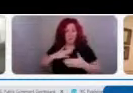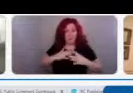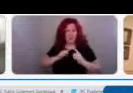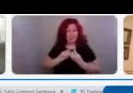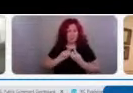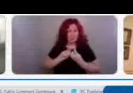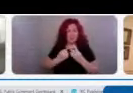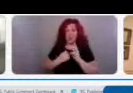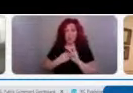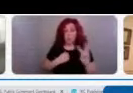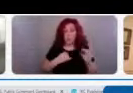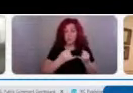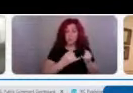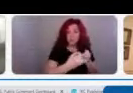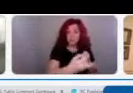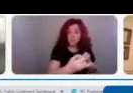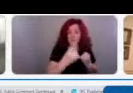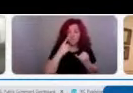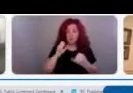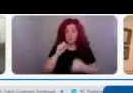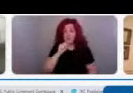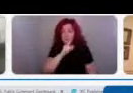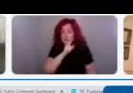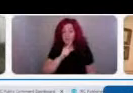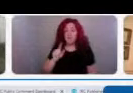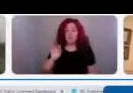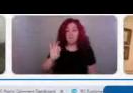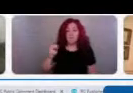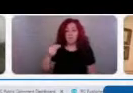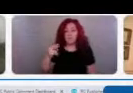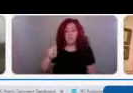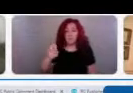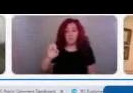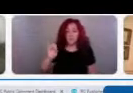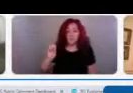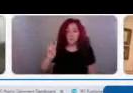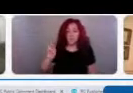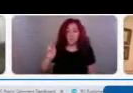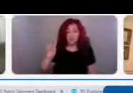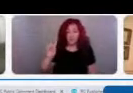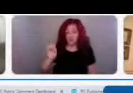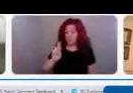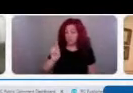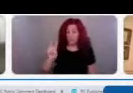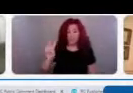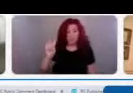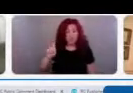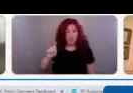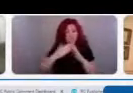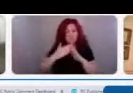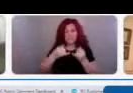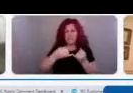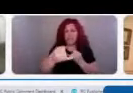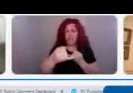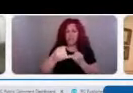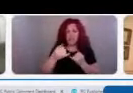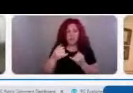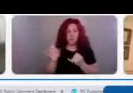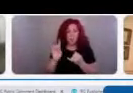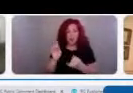boundary for scottsdale and phone hills in rio verde should be the city line which is scottsdale